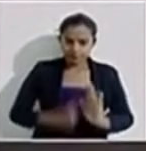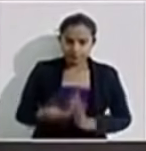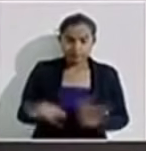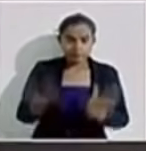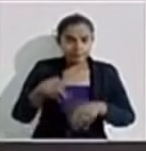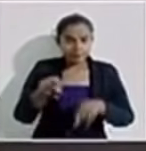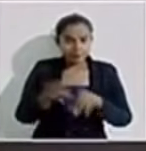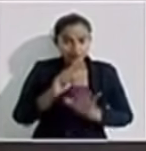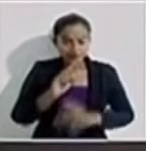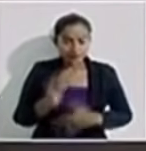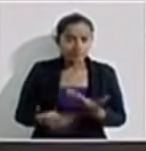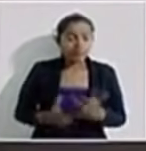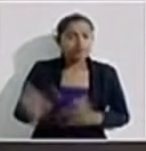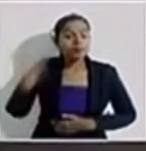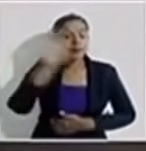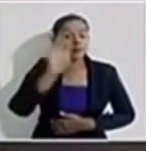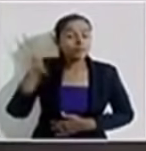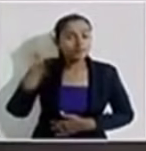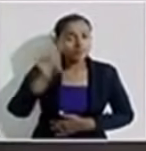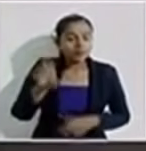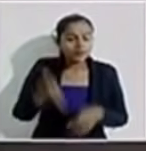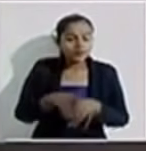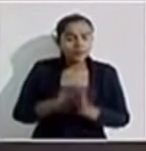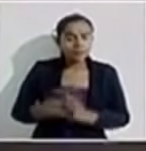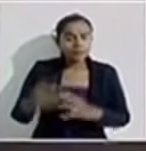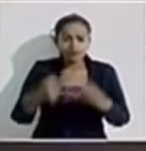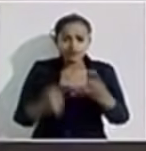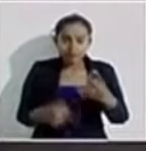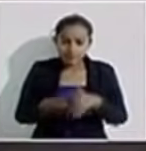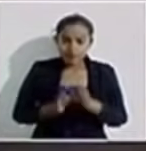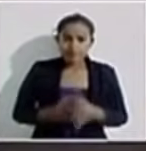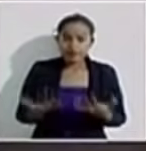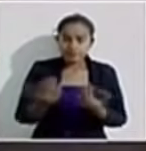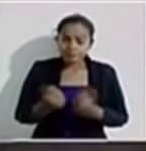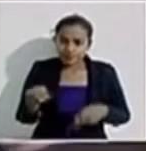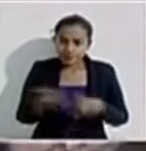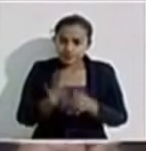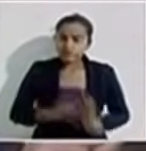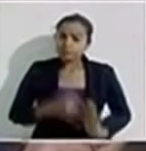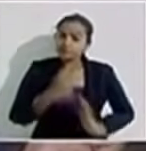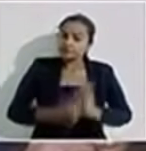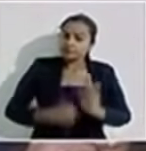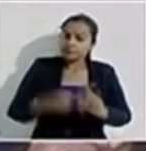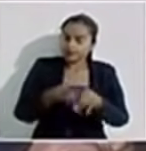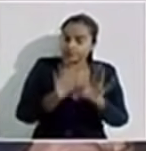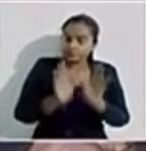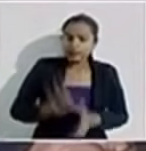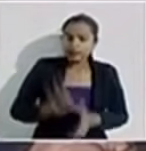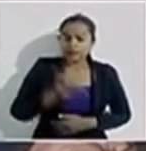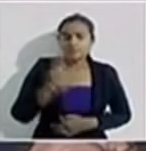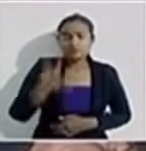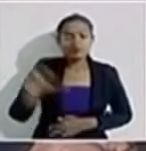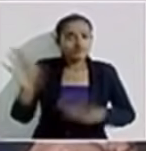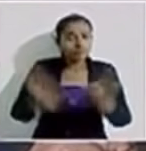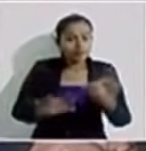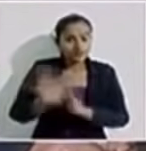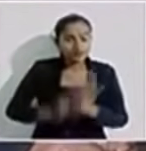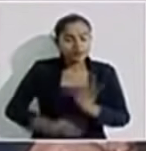oppose steps such as sanctions on countries at the 48th session of the UNHRC this